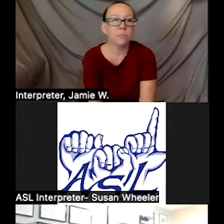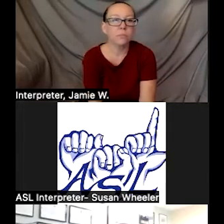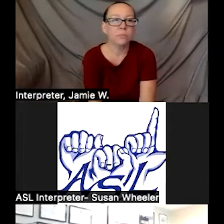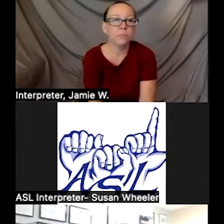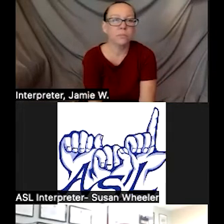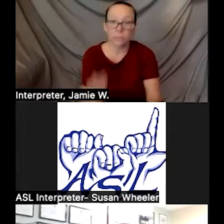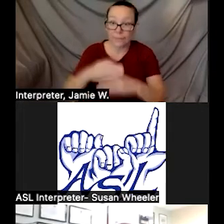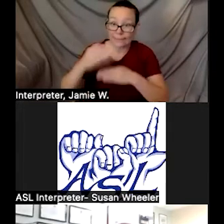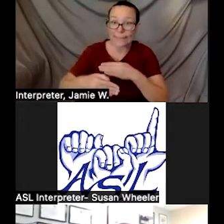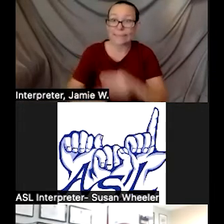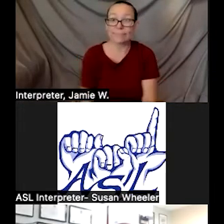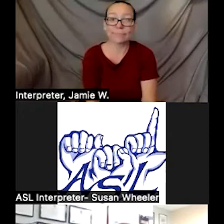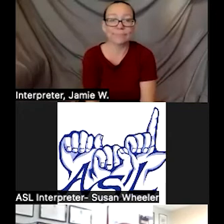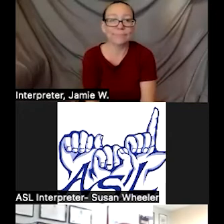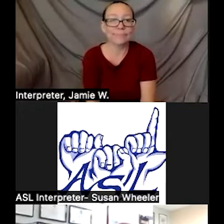Next slide.